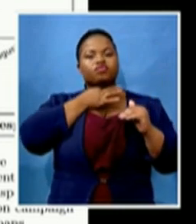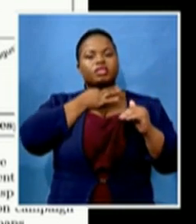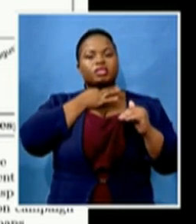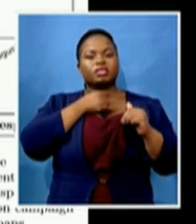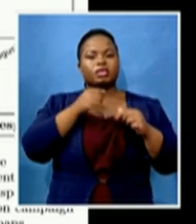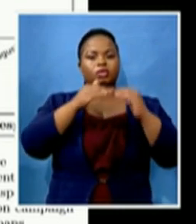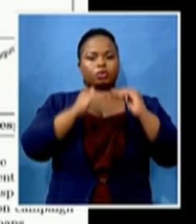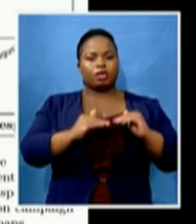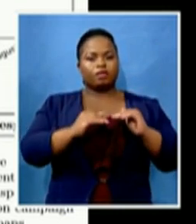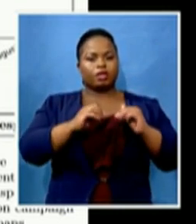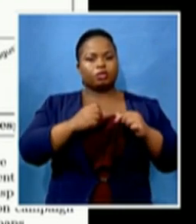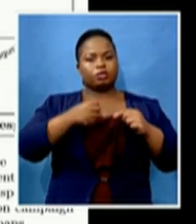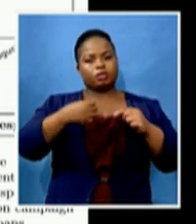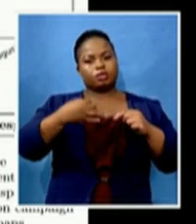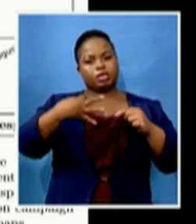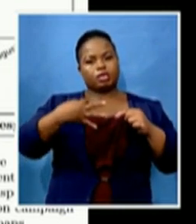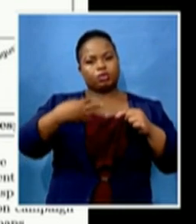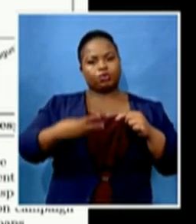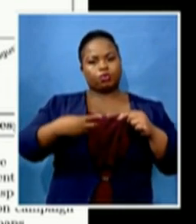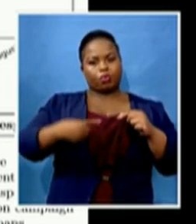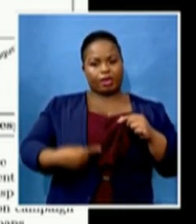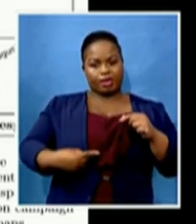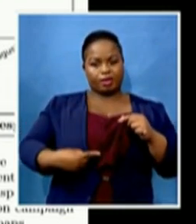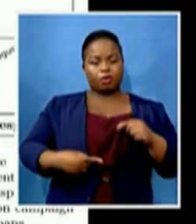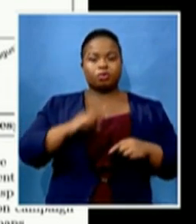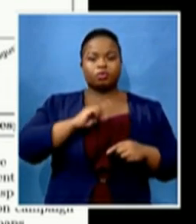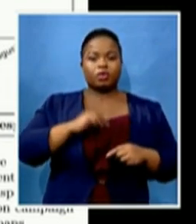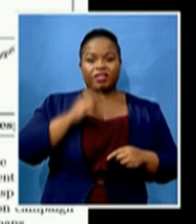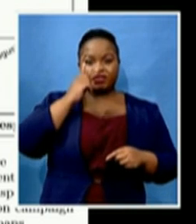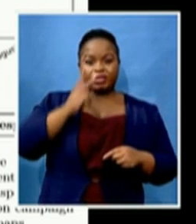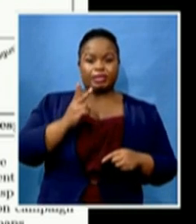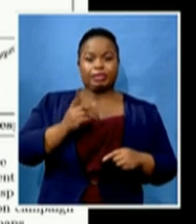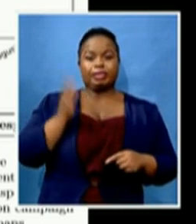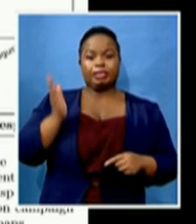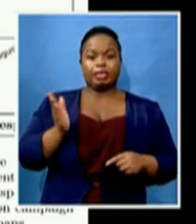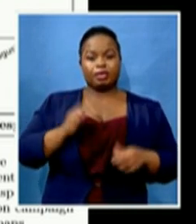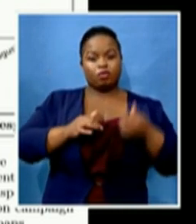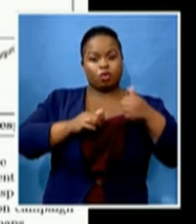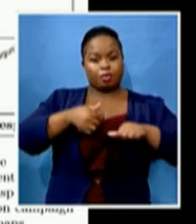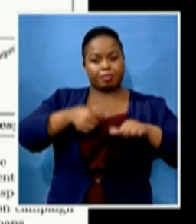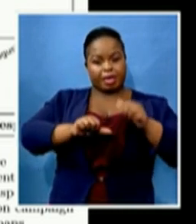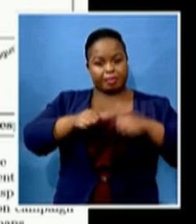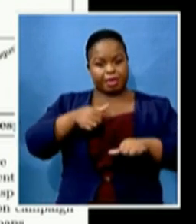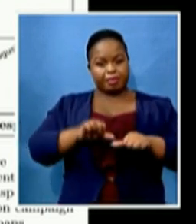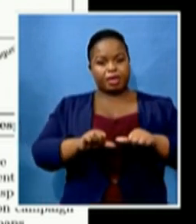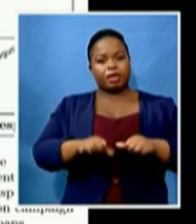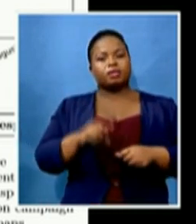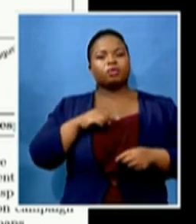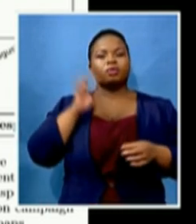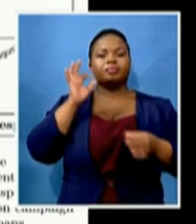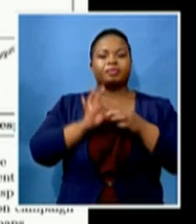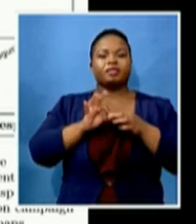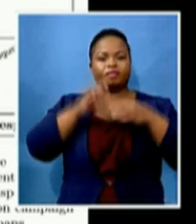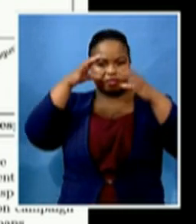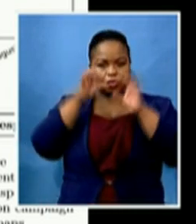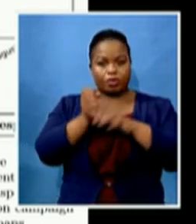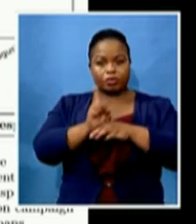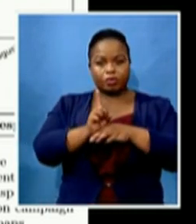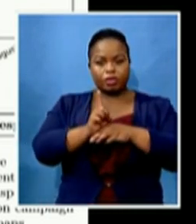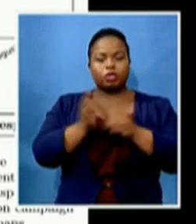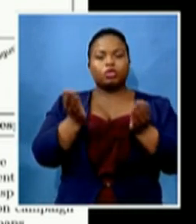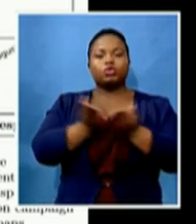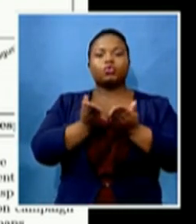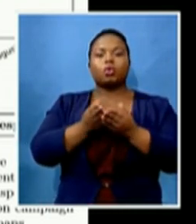the small steps you've got here, that basically has to do with the fact that schools will be reopening gradually, and that